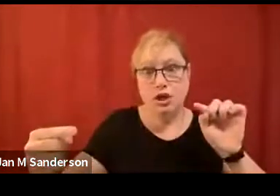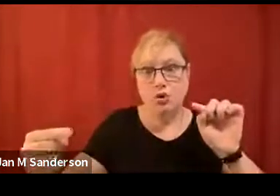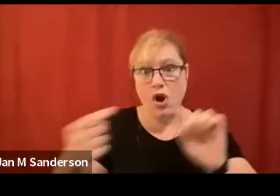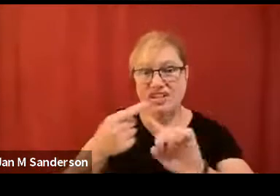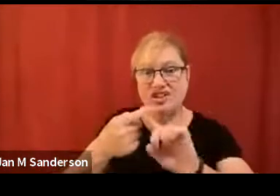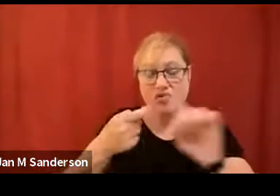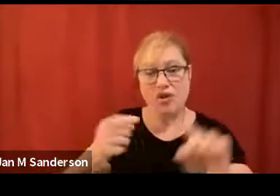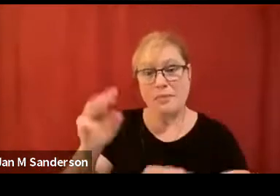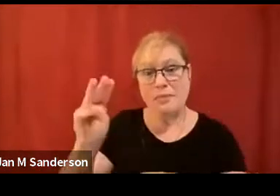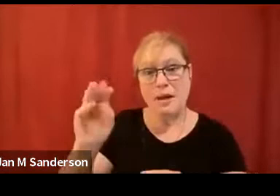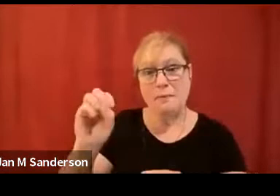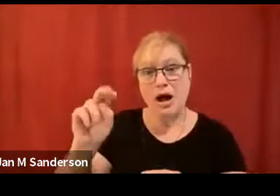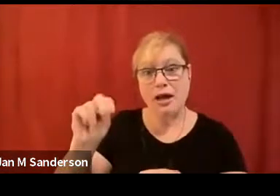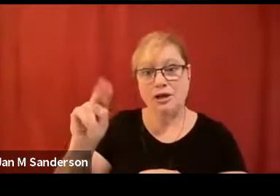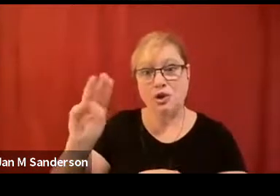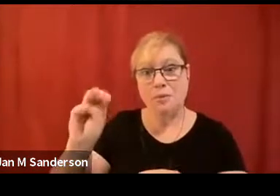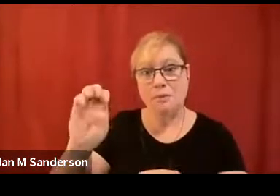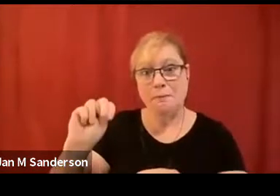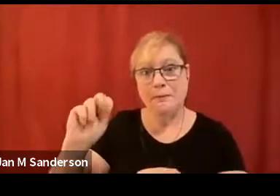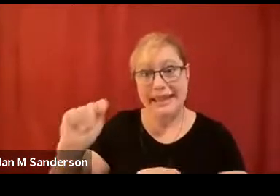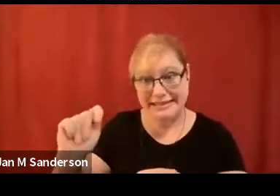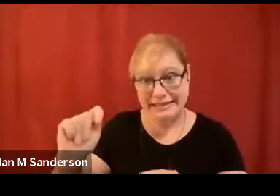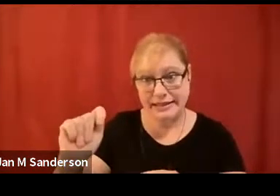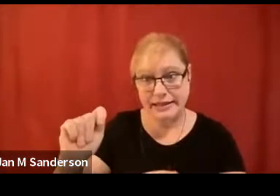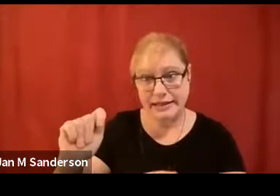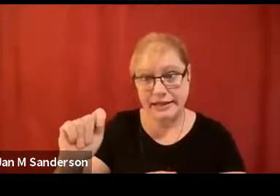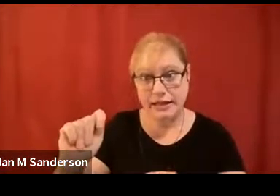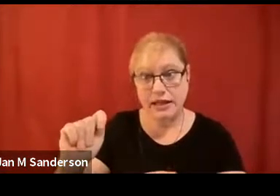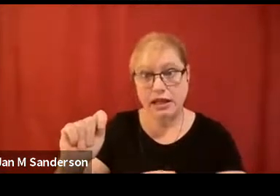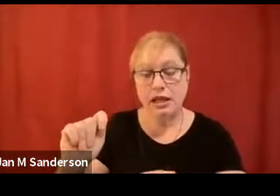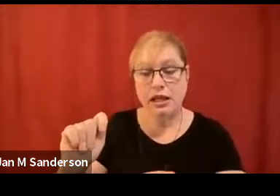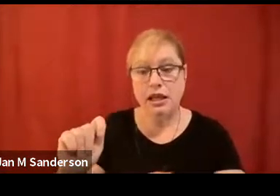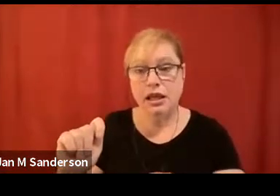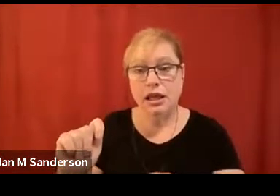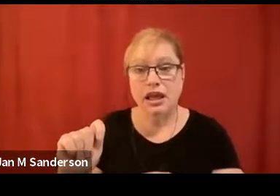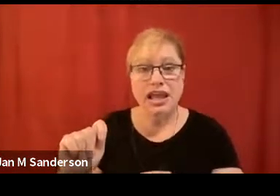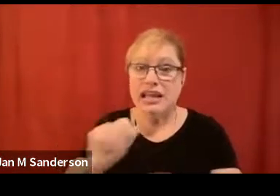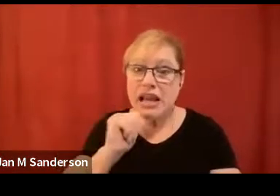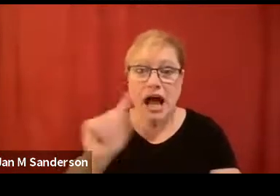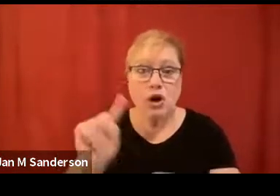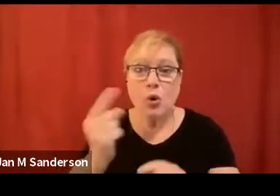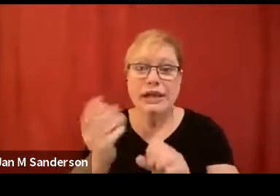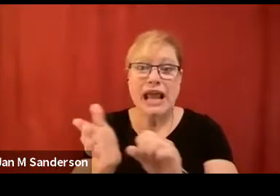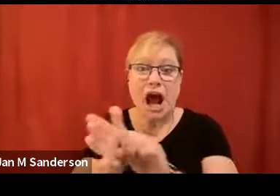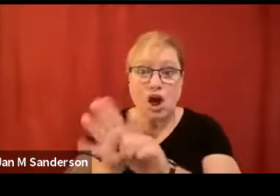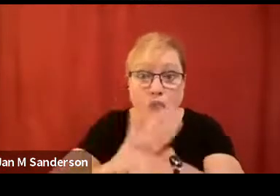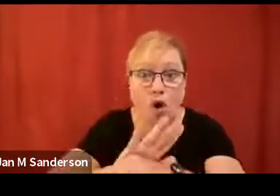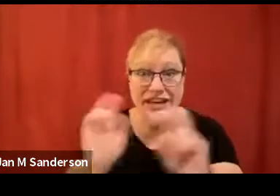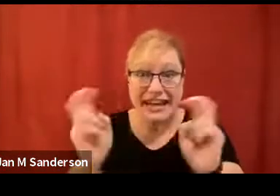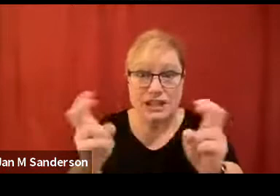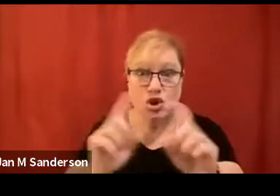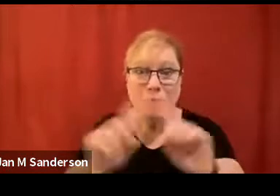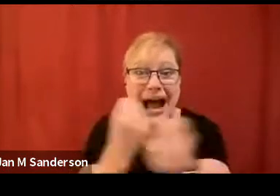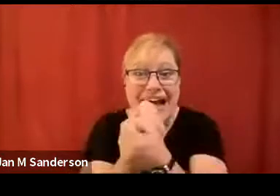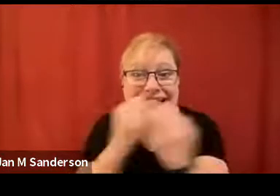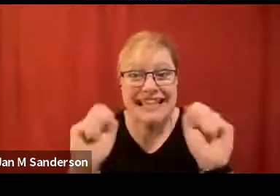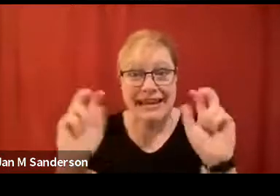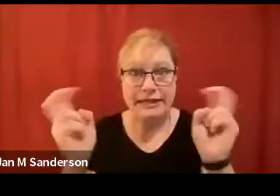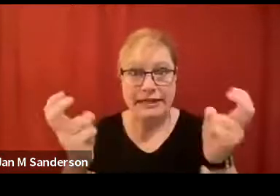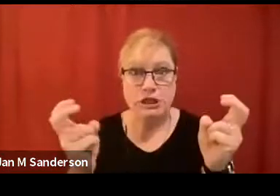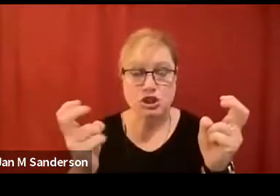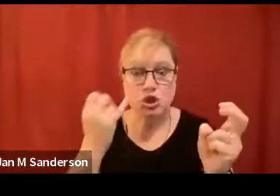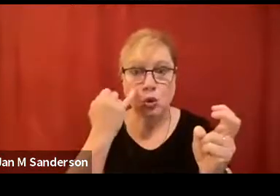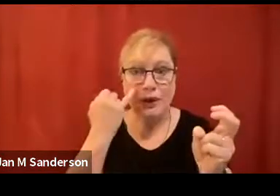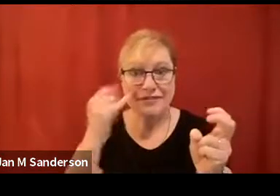monument. And not only was COVID issue, it was a safety issue at this point, if these girls could return back into